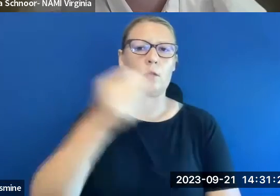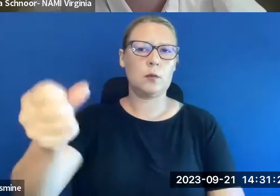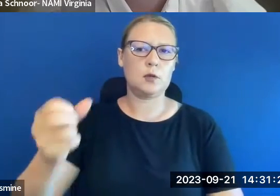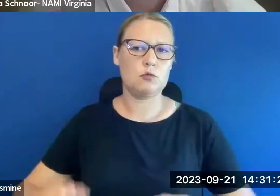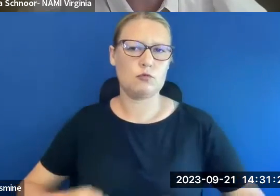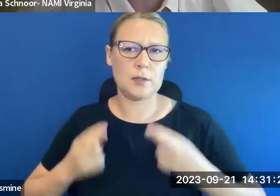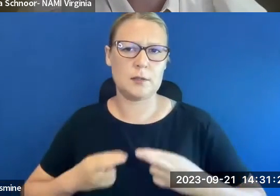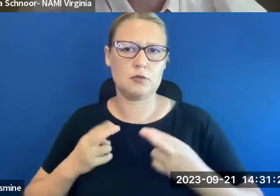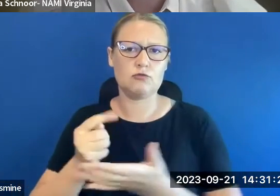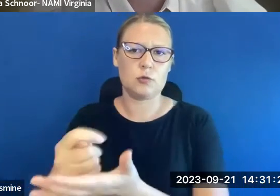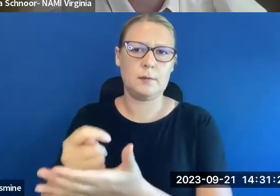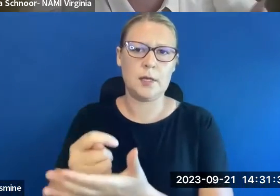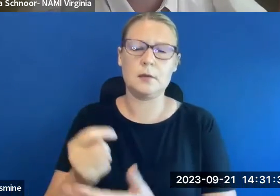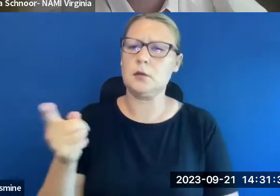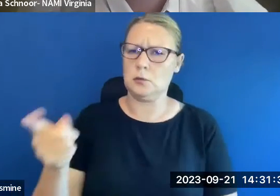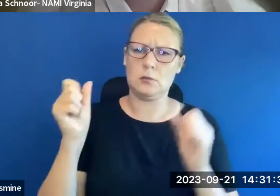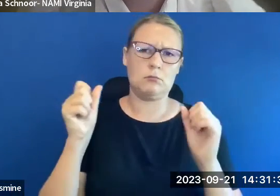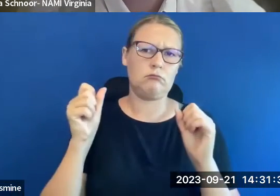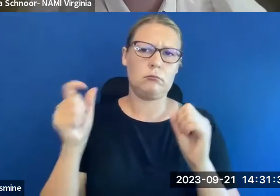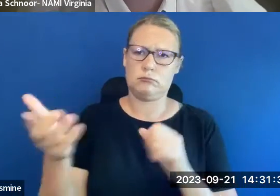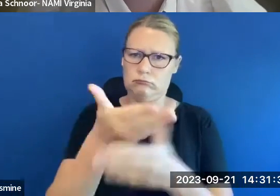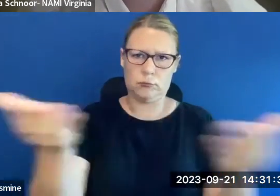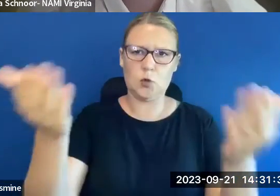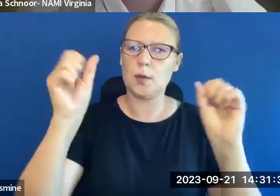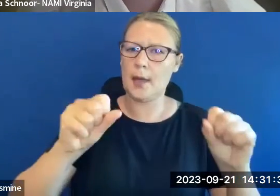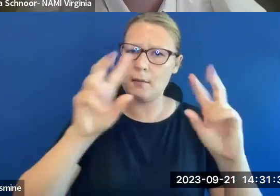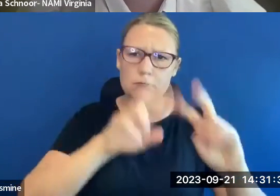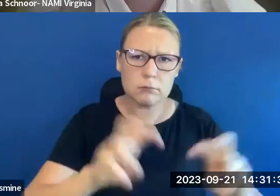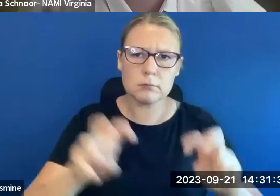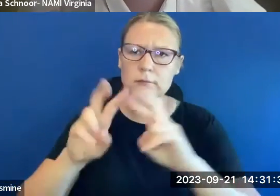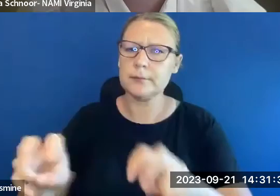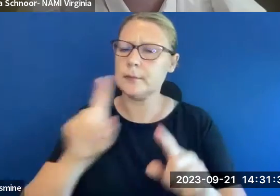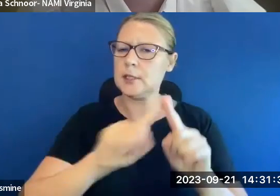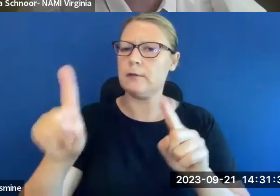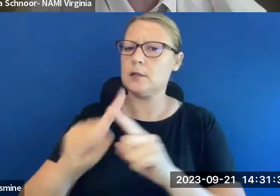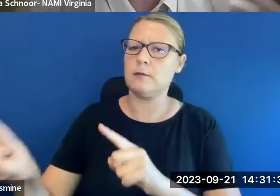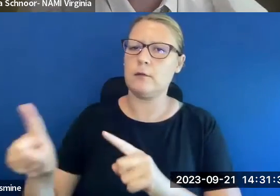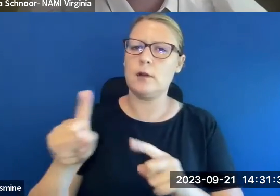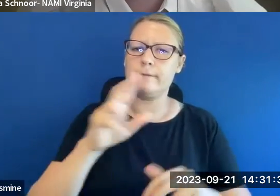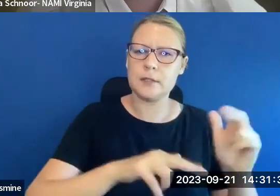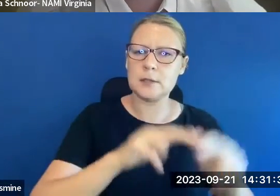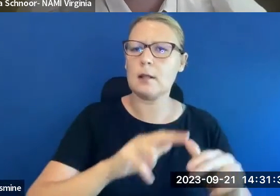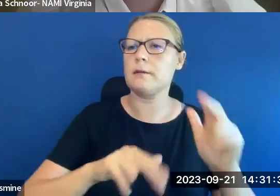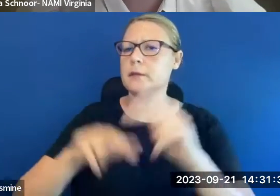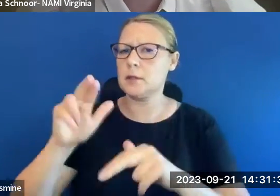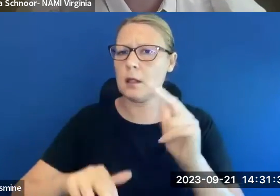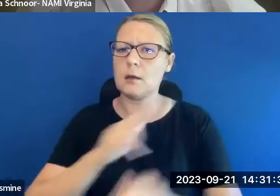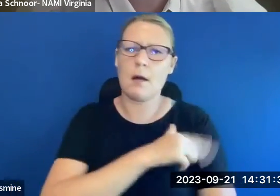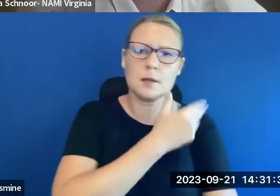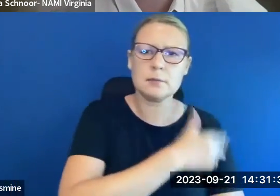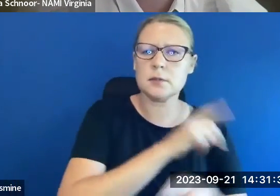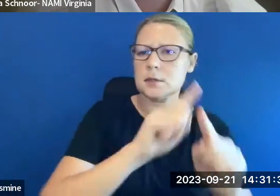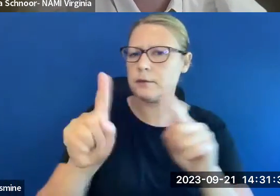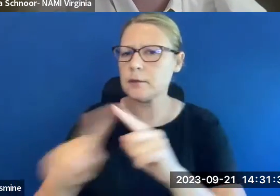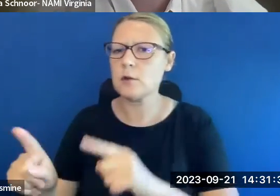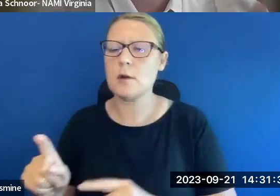different facilities. And if they have a mental health care provider, like a therapist, asking about referrals and what